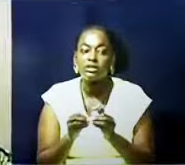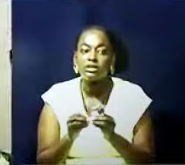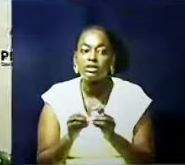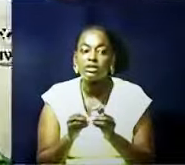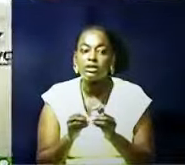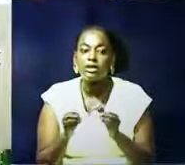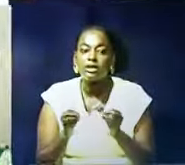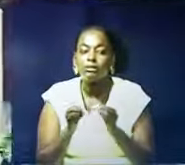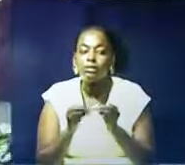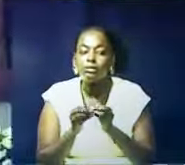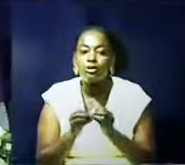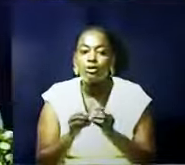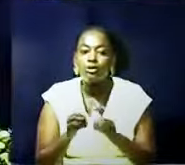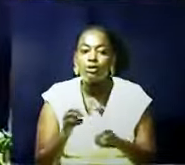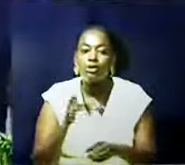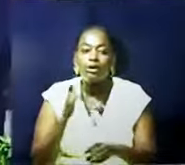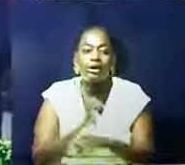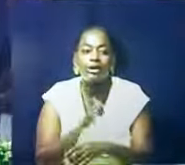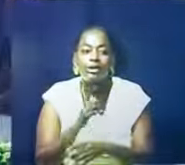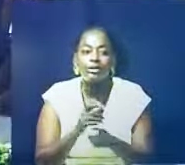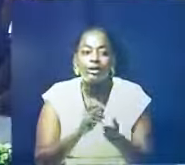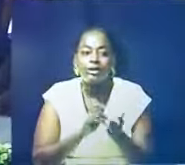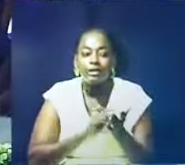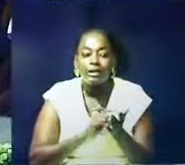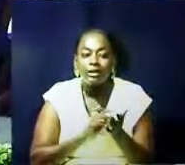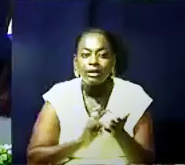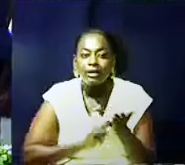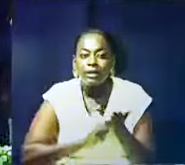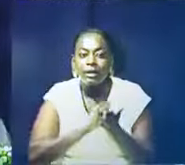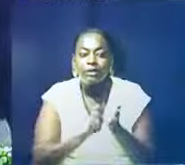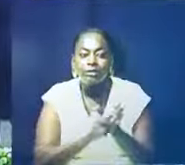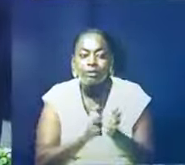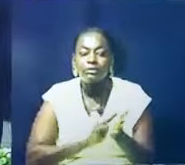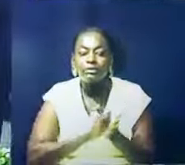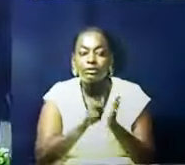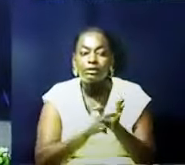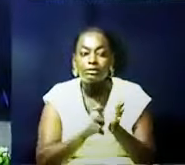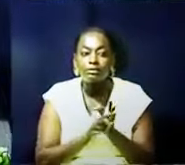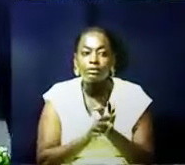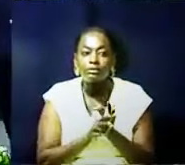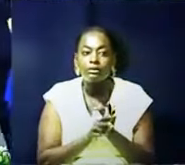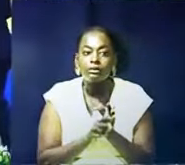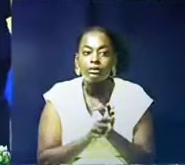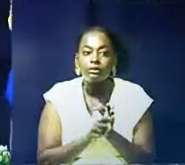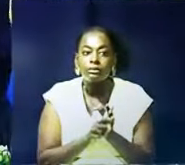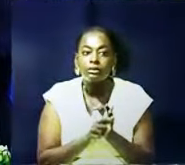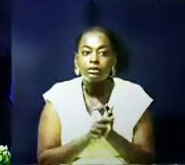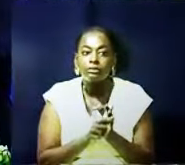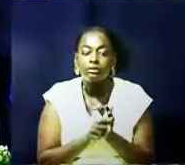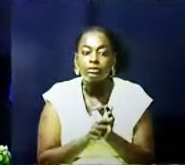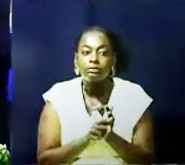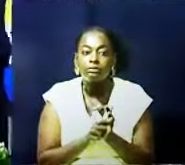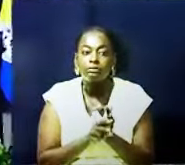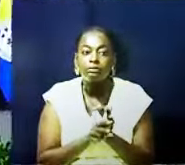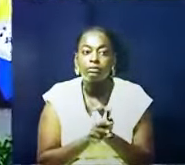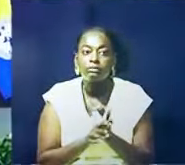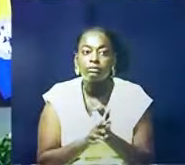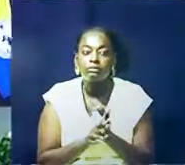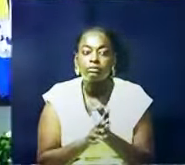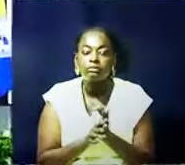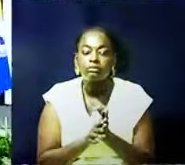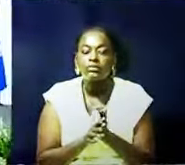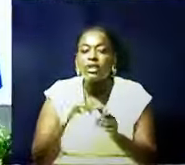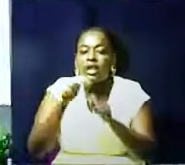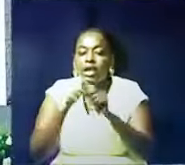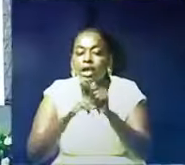ase esai mekra se ensai mini pedua nso nka ho a. This perpetual hurry. De bia masoaye se